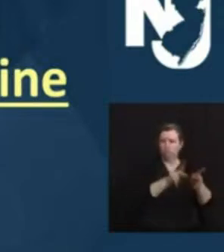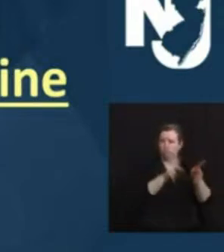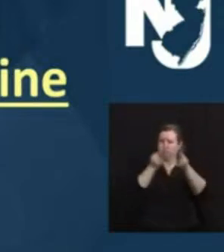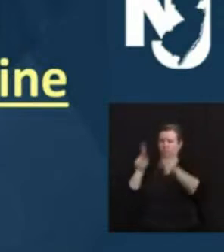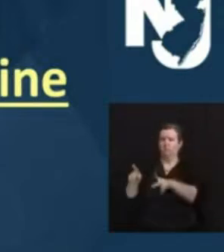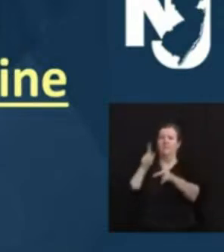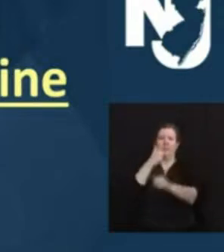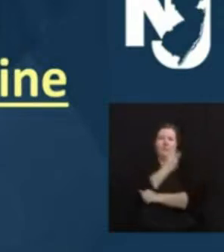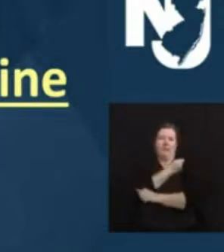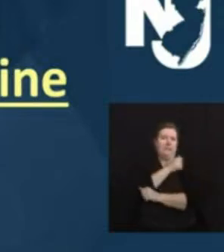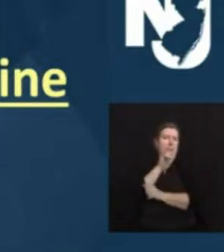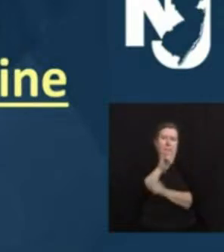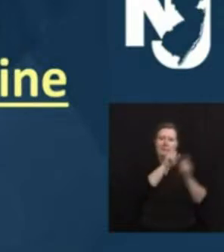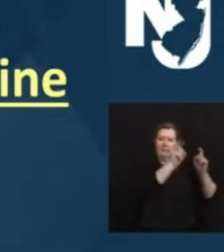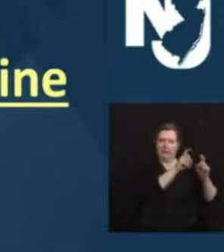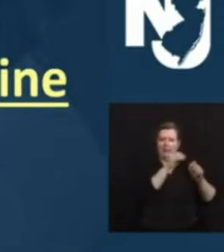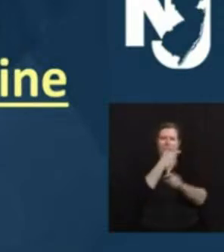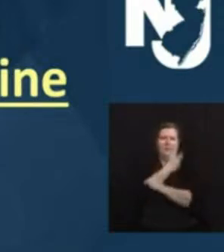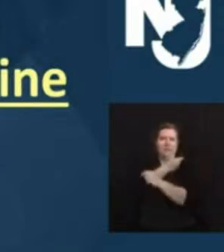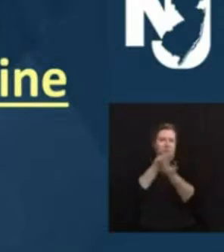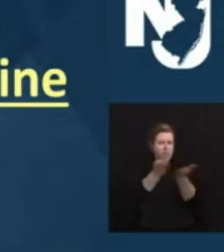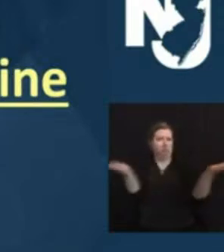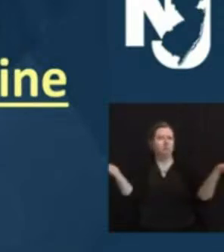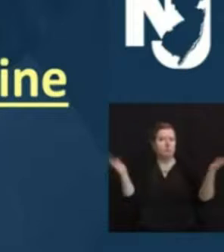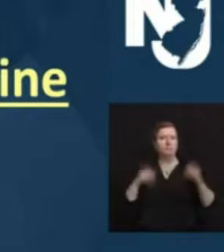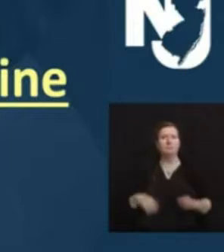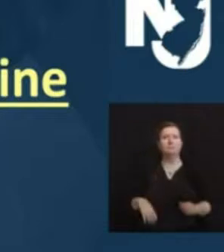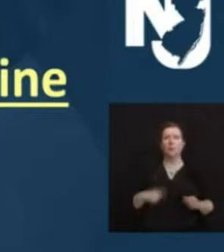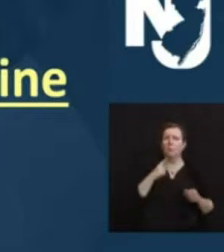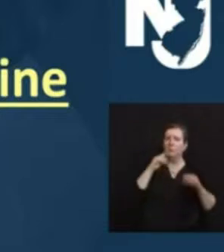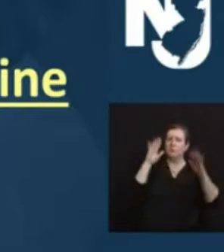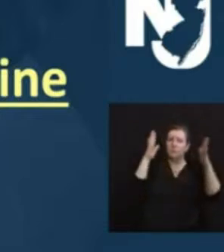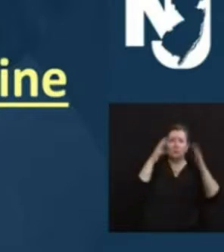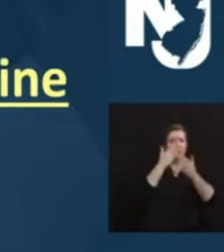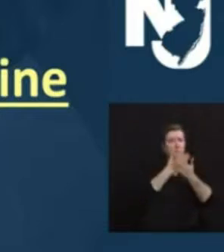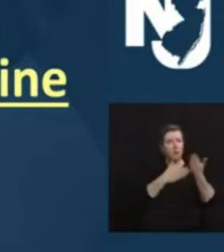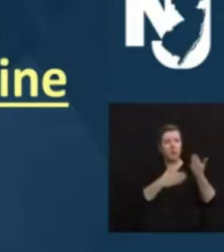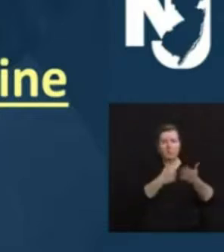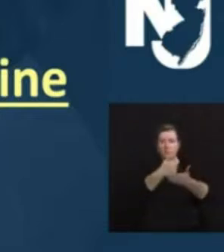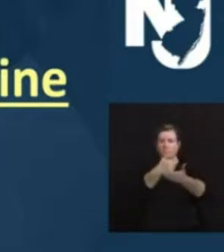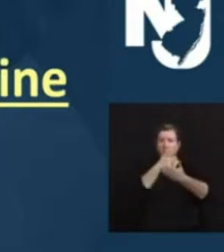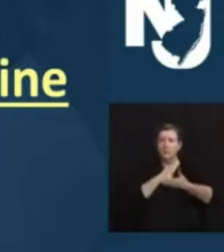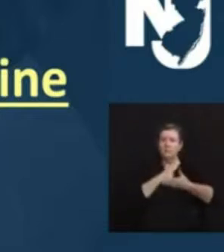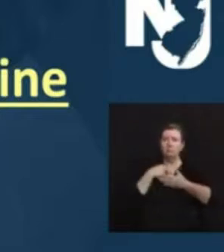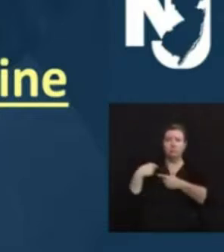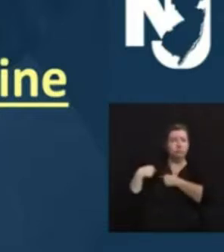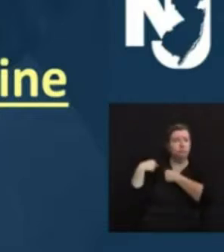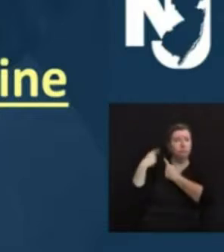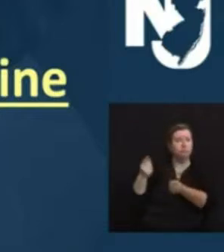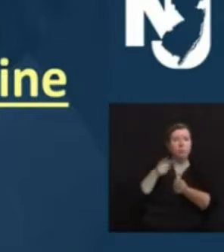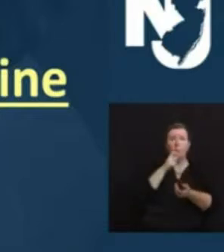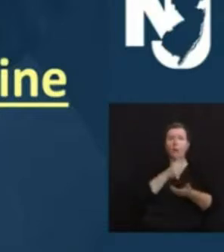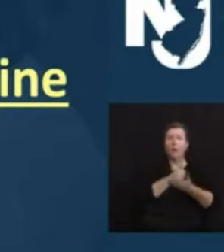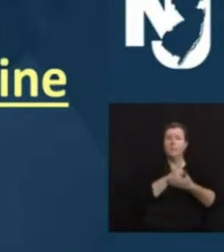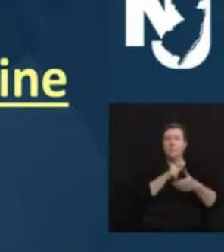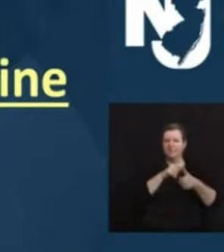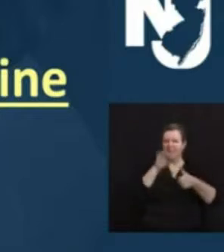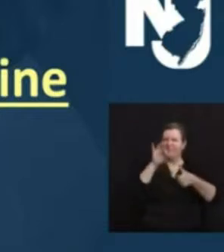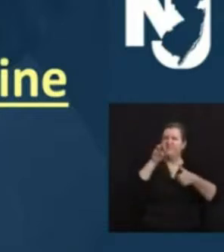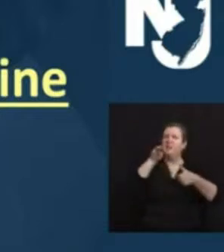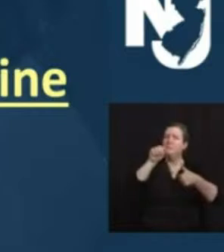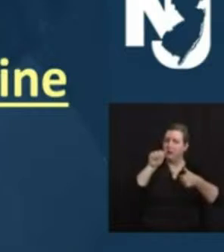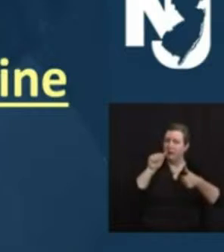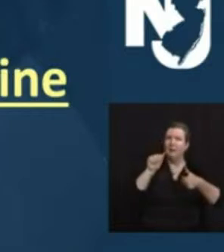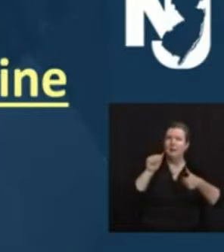to partners of ours who have been with us from the beginning. That's FEMA. FEMA will be very involved with us, whether it's at the mega